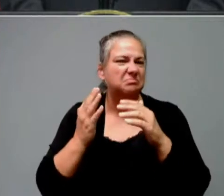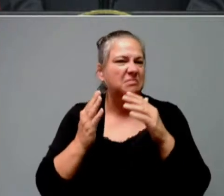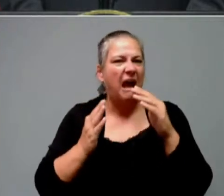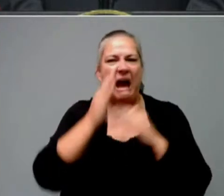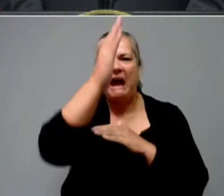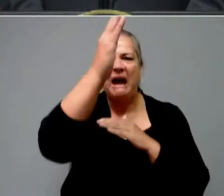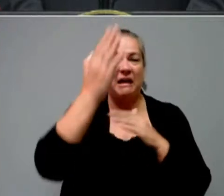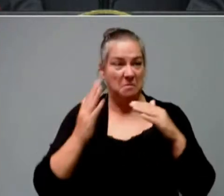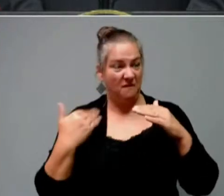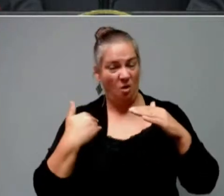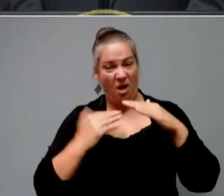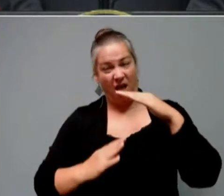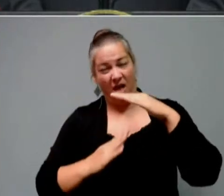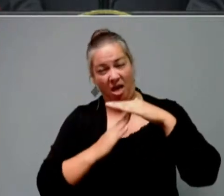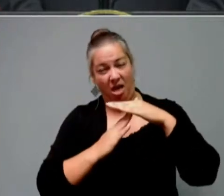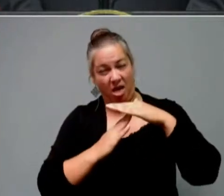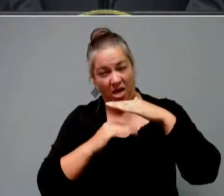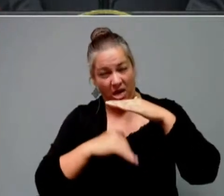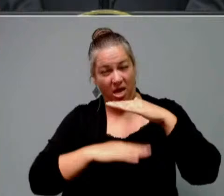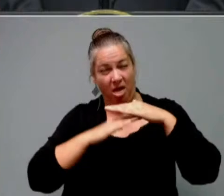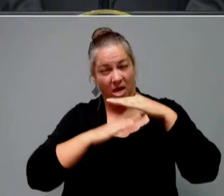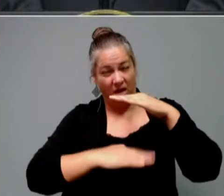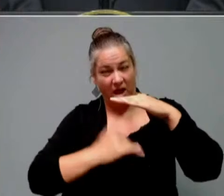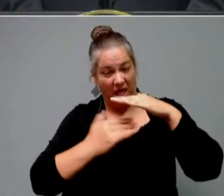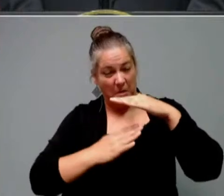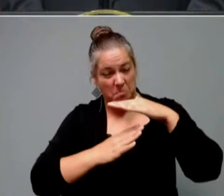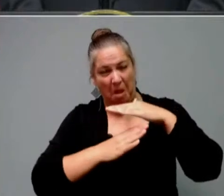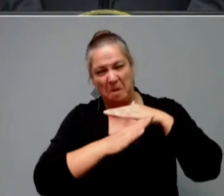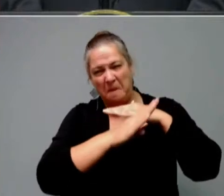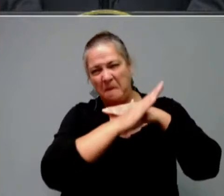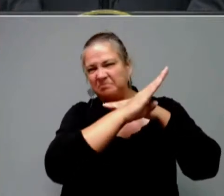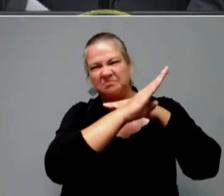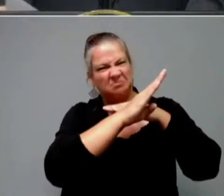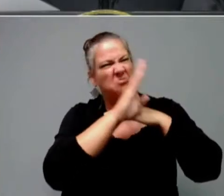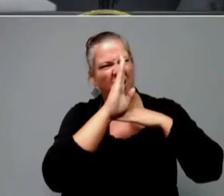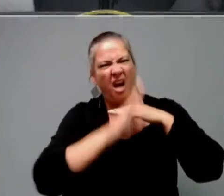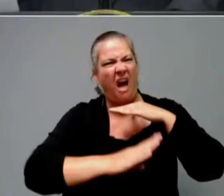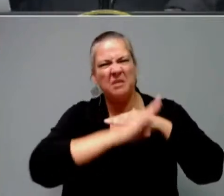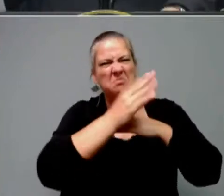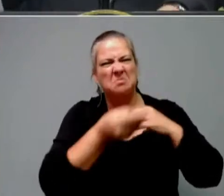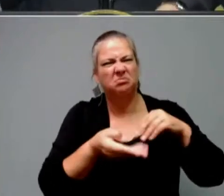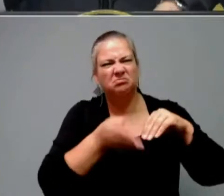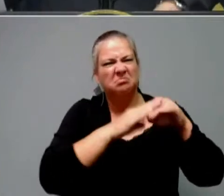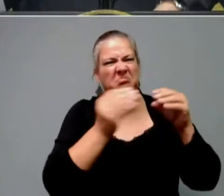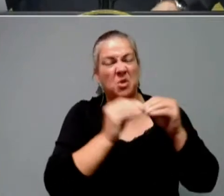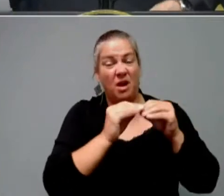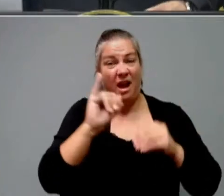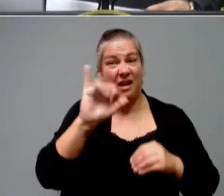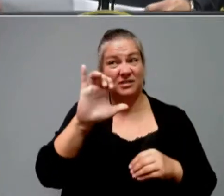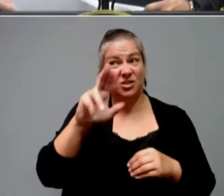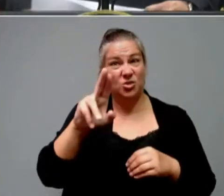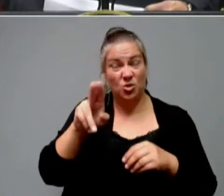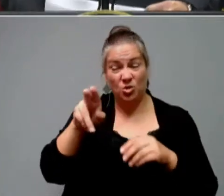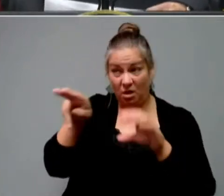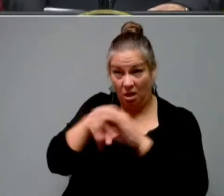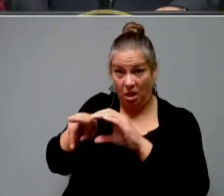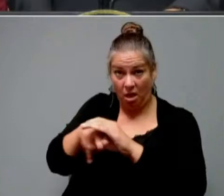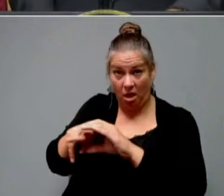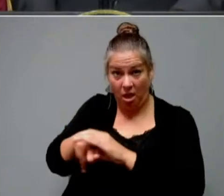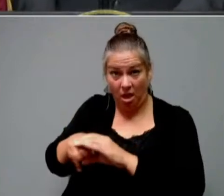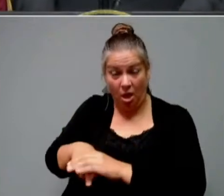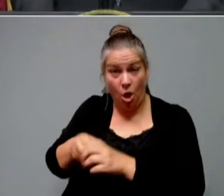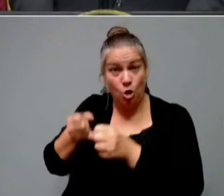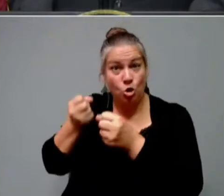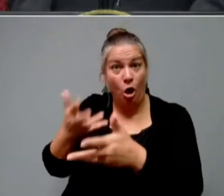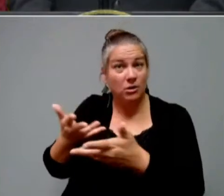ICU aren't coming out. So the more people in the ICU, the more people we will lose. Drive that point